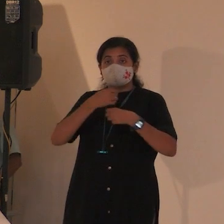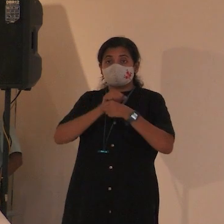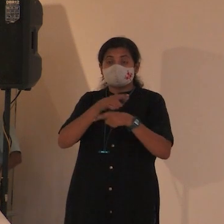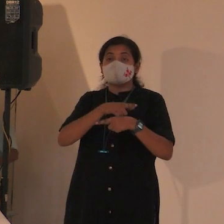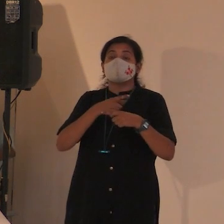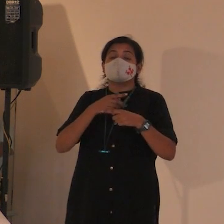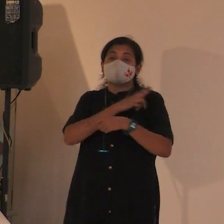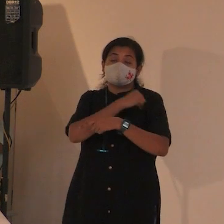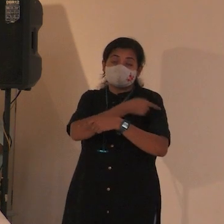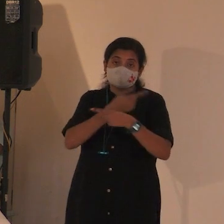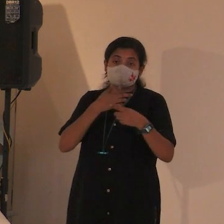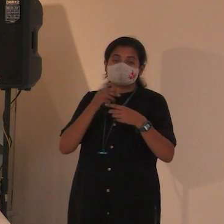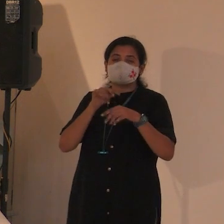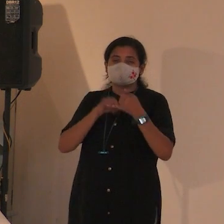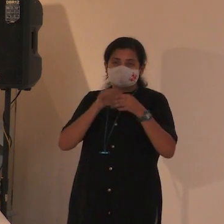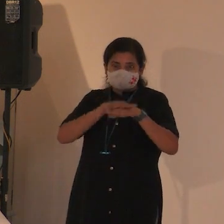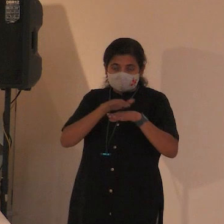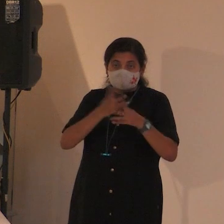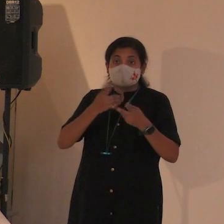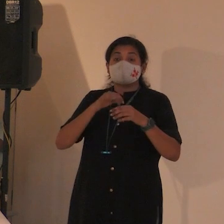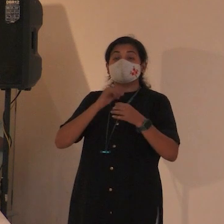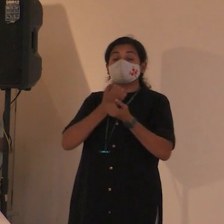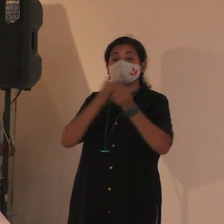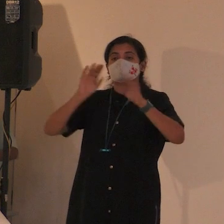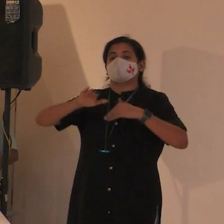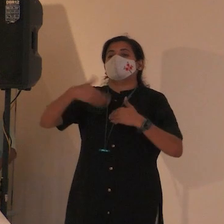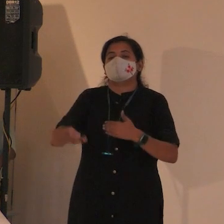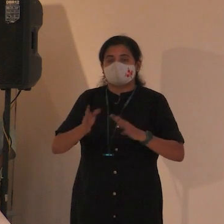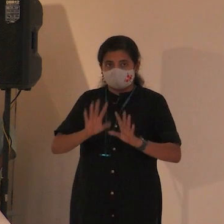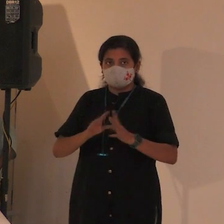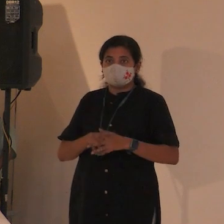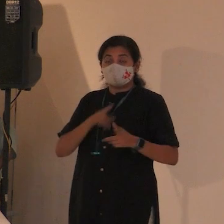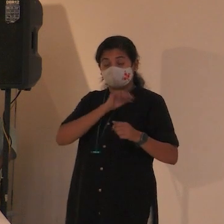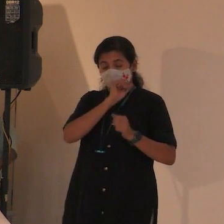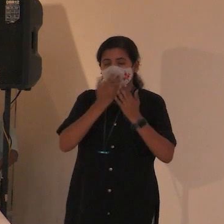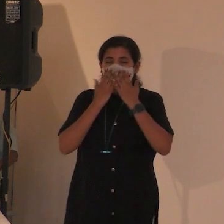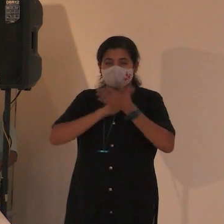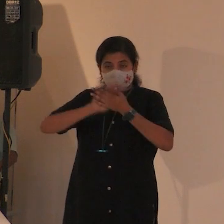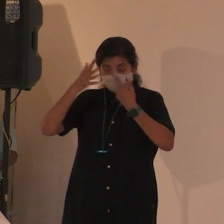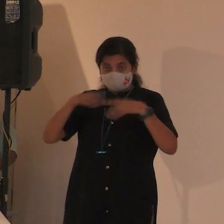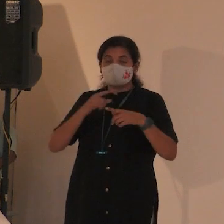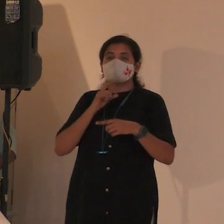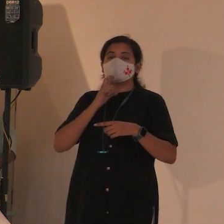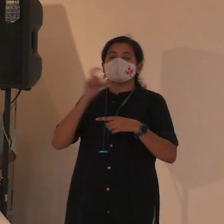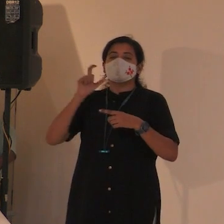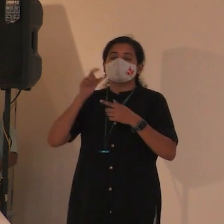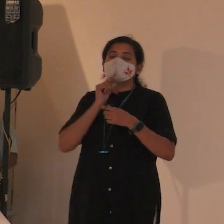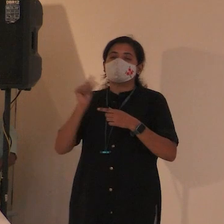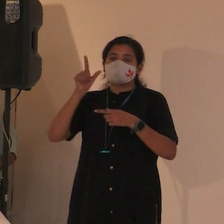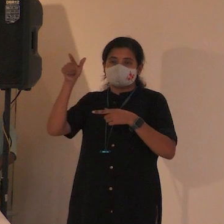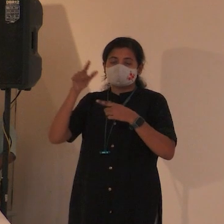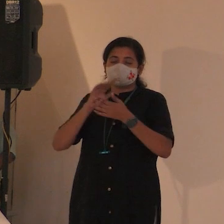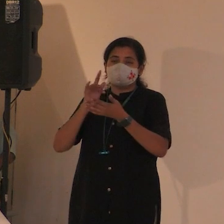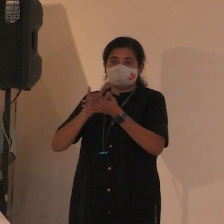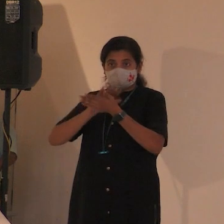medical services prior to as well as after independence. After completing his studies in University of Cambridge and serving